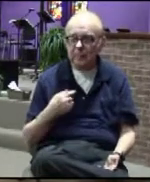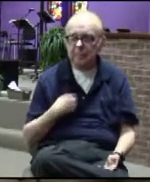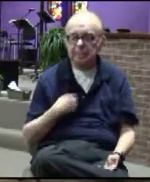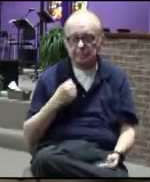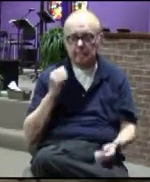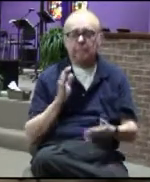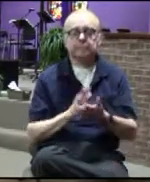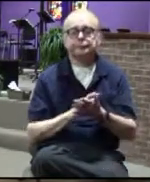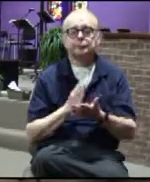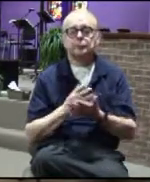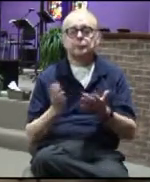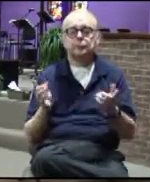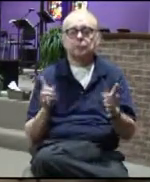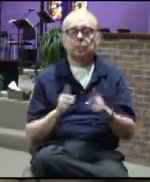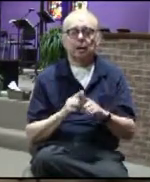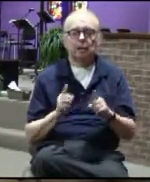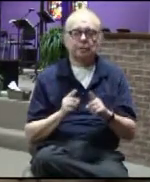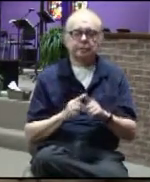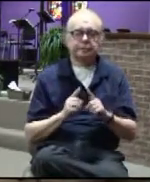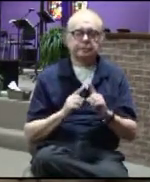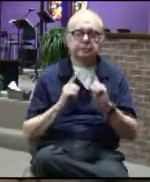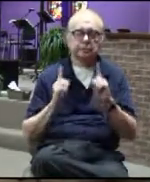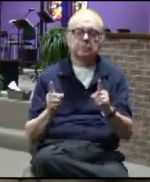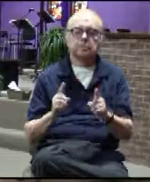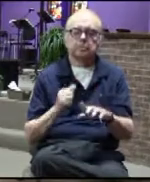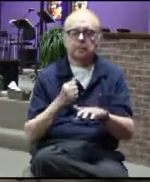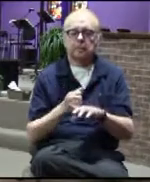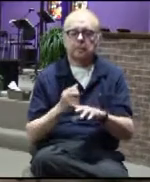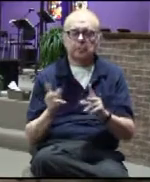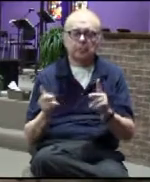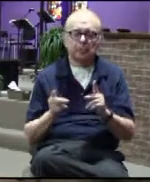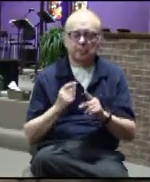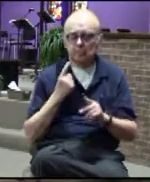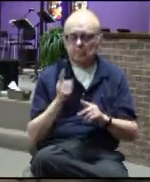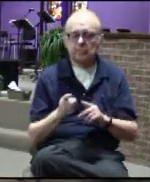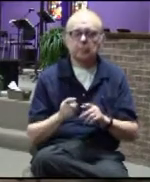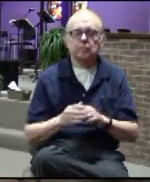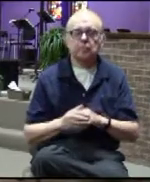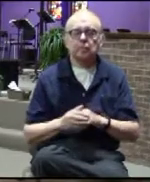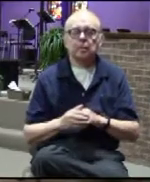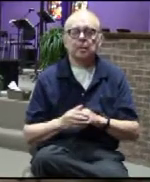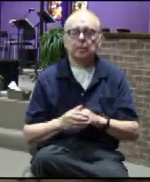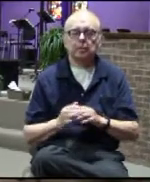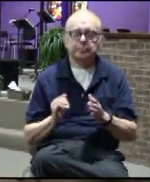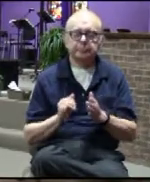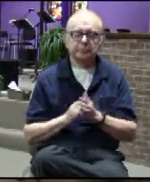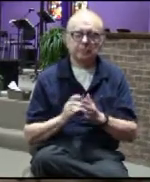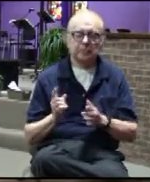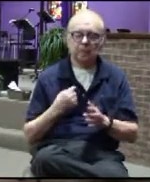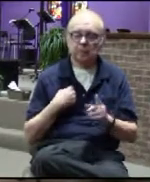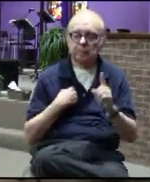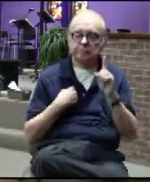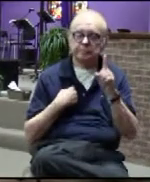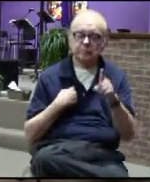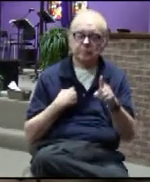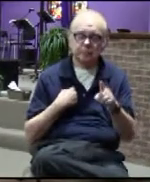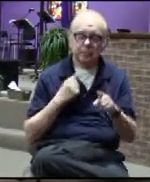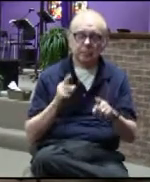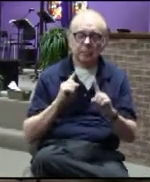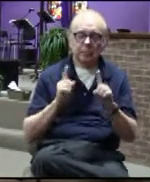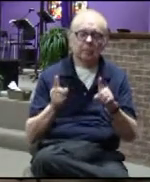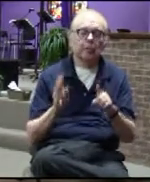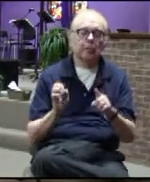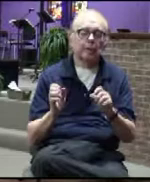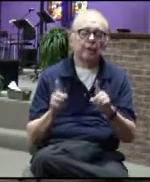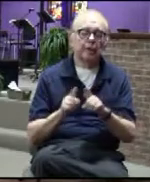believe he said something like this I go to prepare a place for you that where I am you